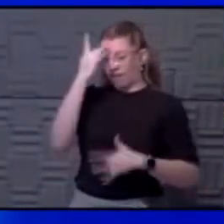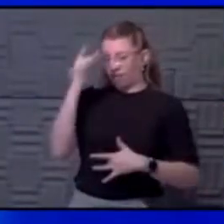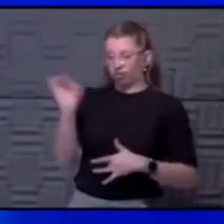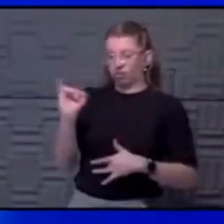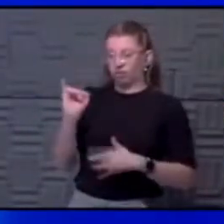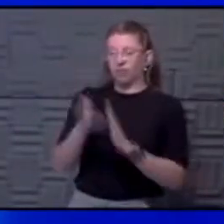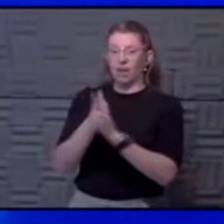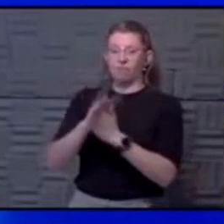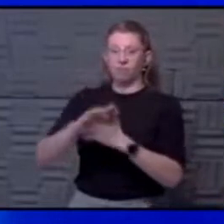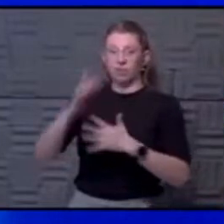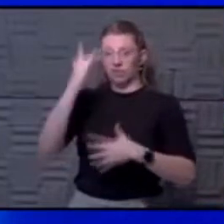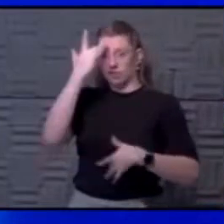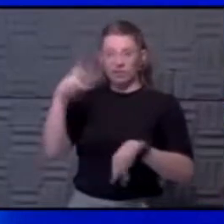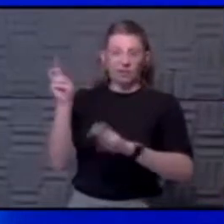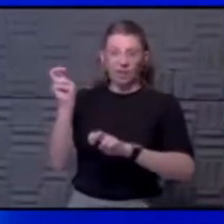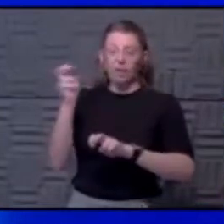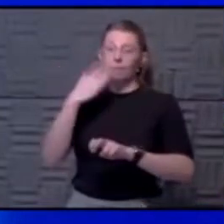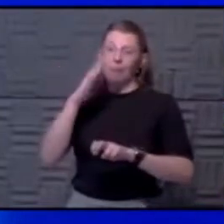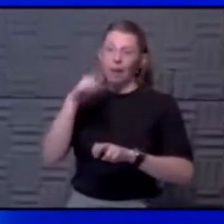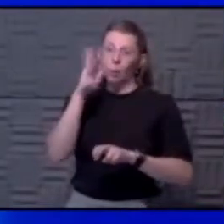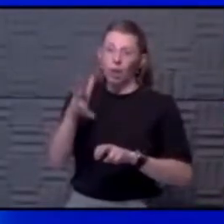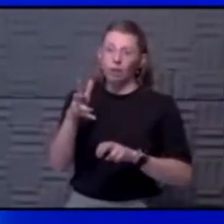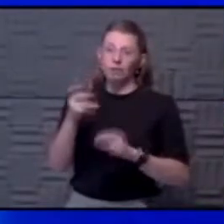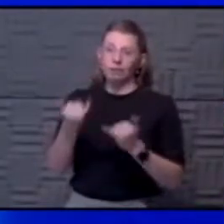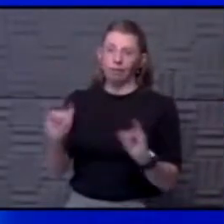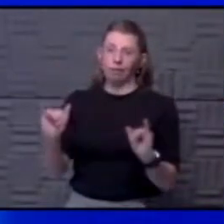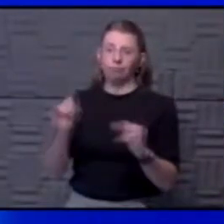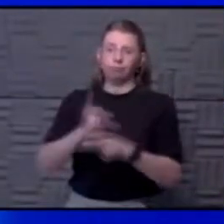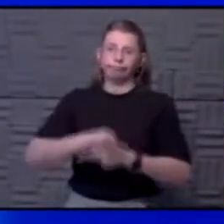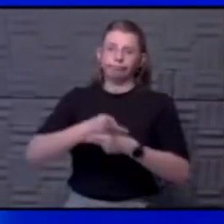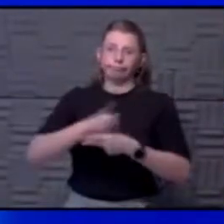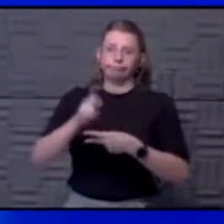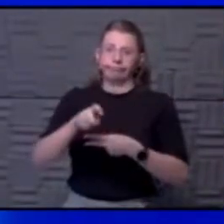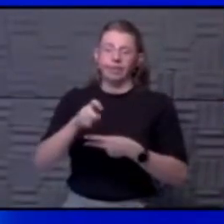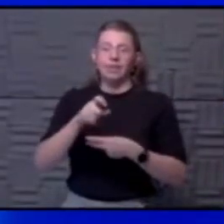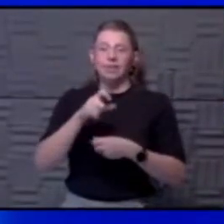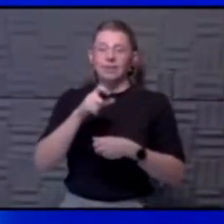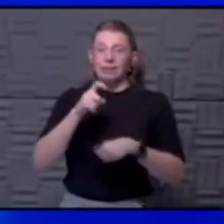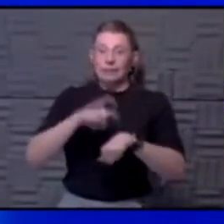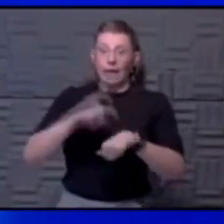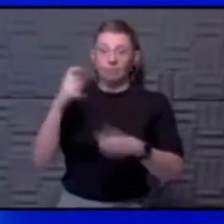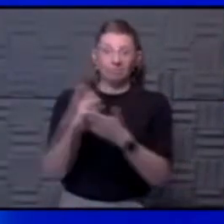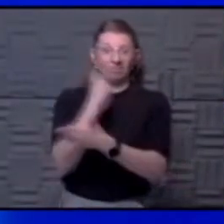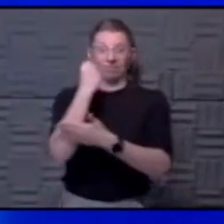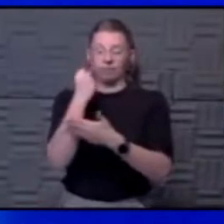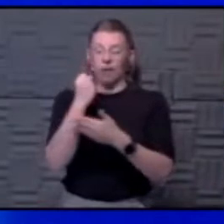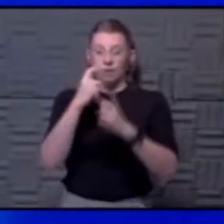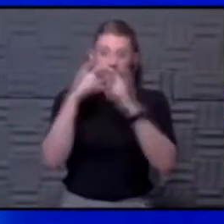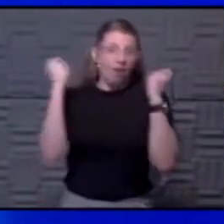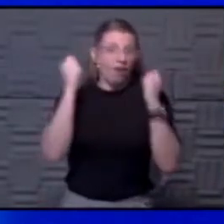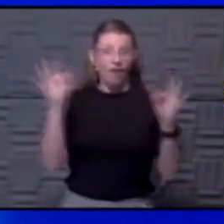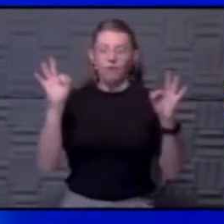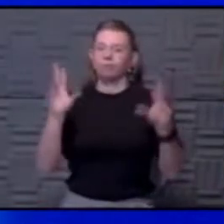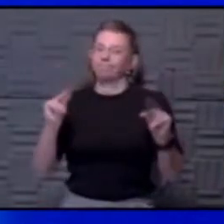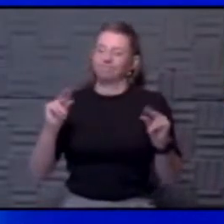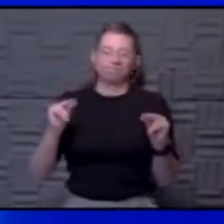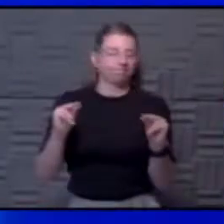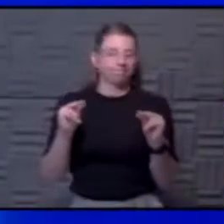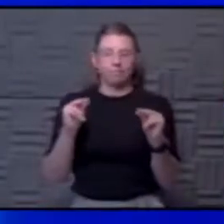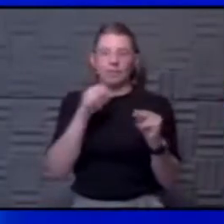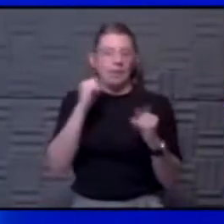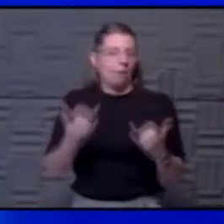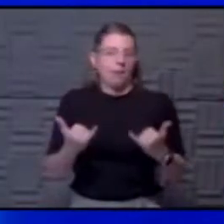it's still going to be bad. I think we just have to be really careful. I think it's not time yet to take off all the masks and try to